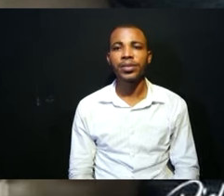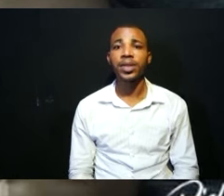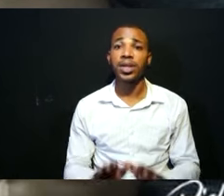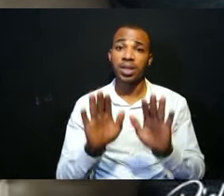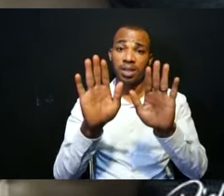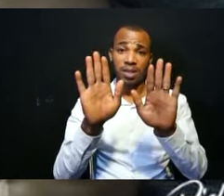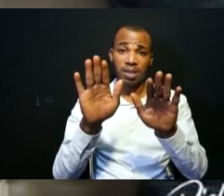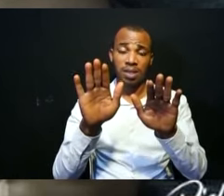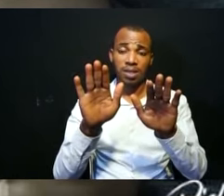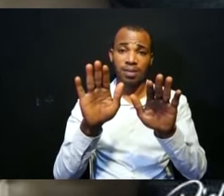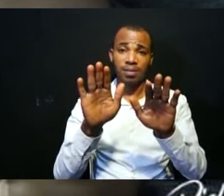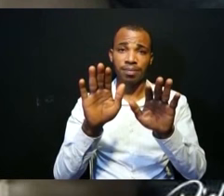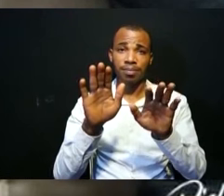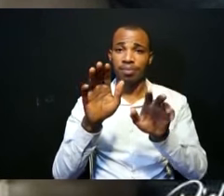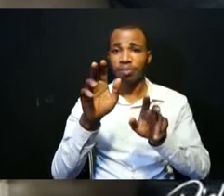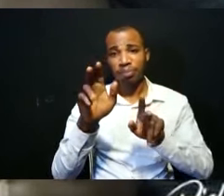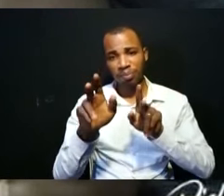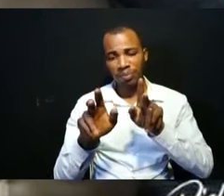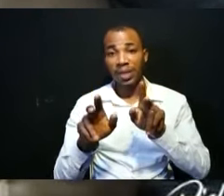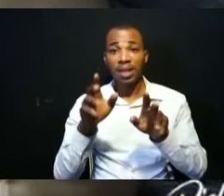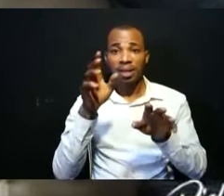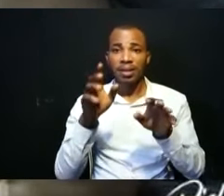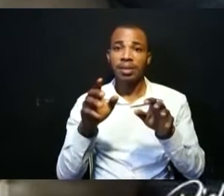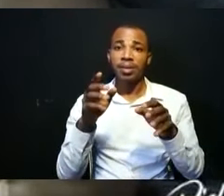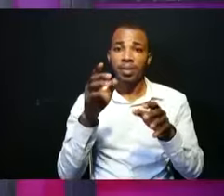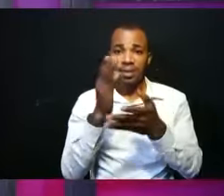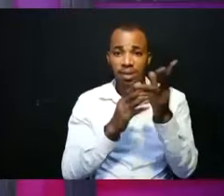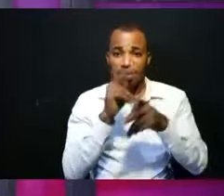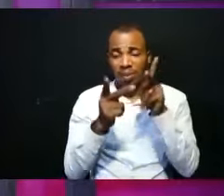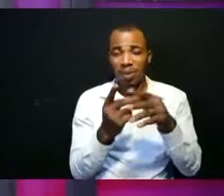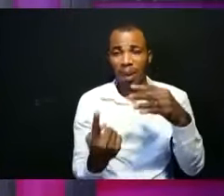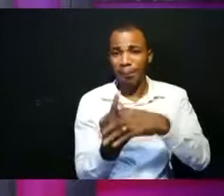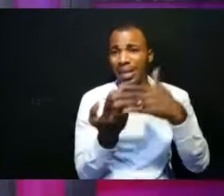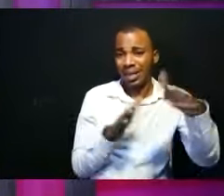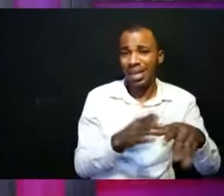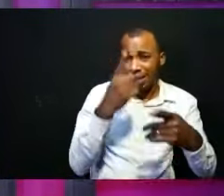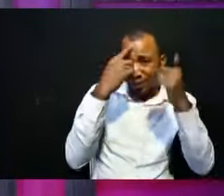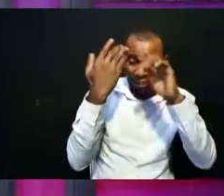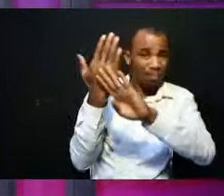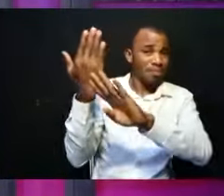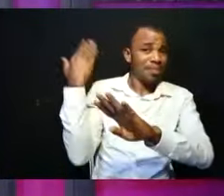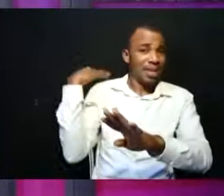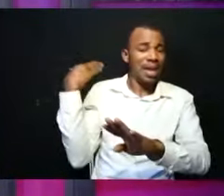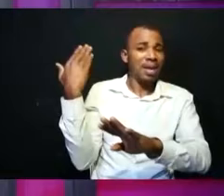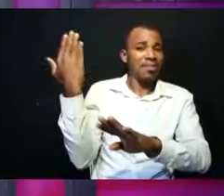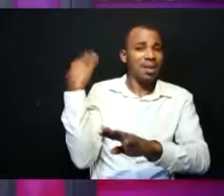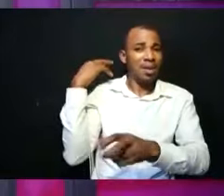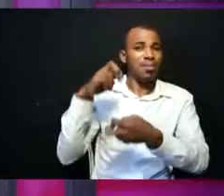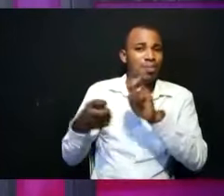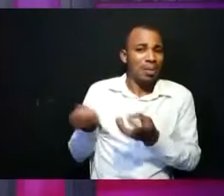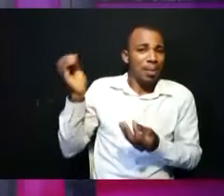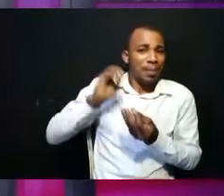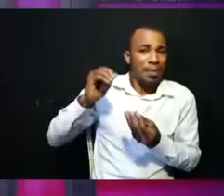Brothers, but yet a majority of them would have avoided that if they had paid heed, paid attention to the words of Jesus.